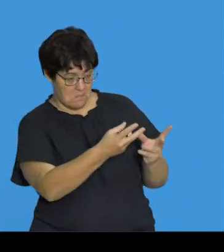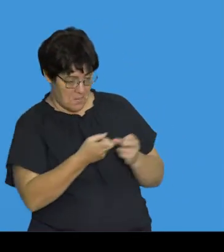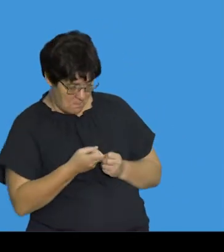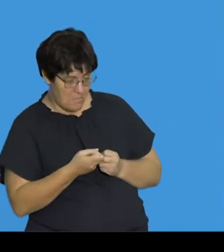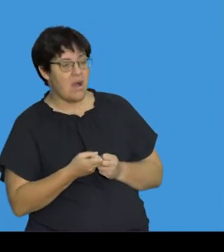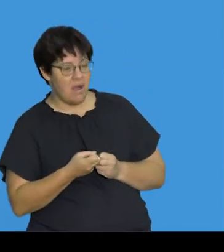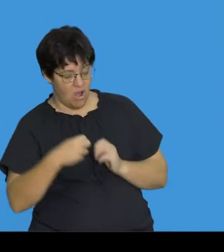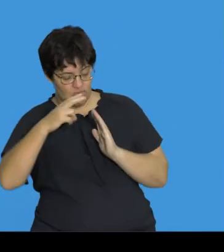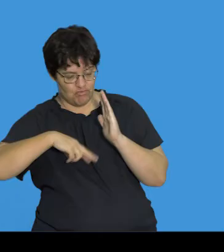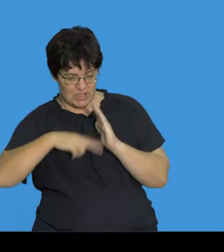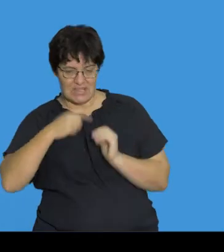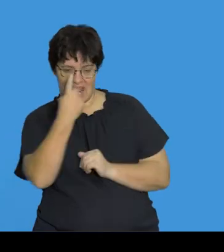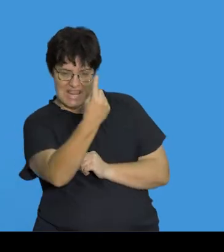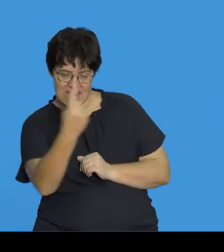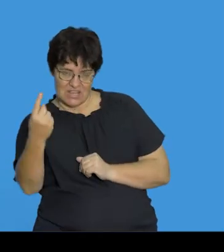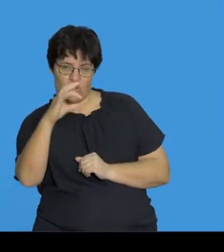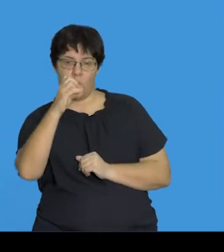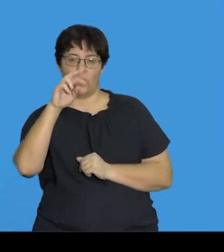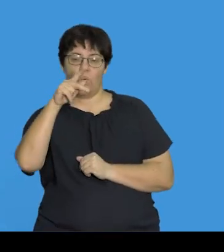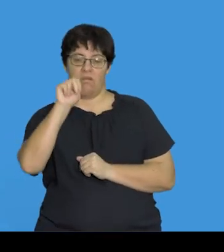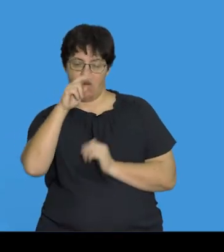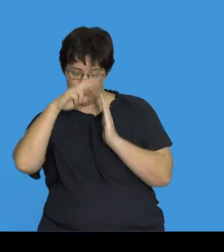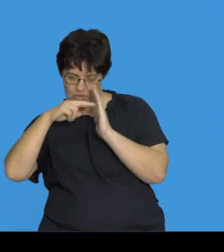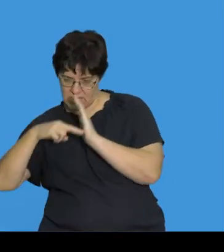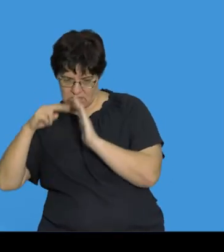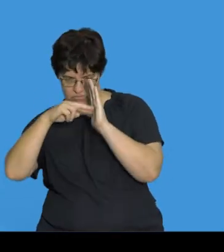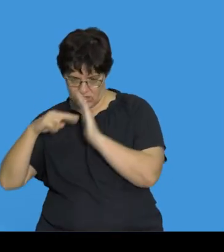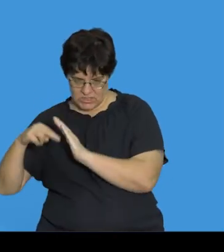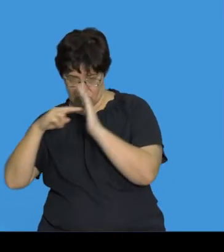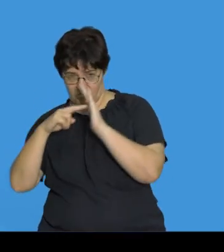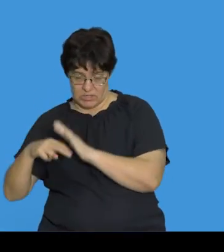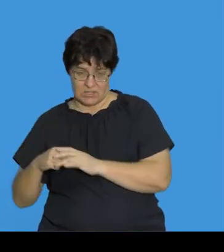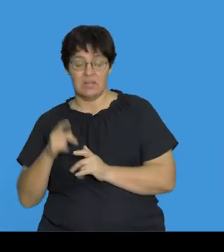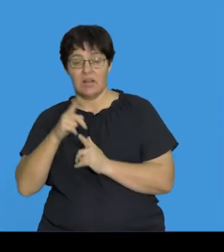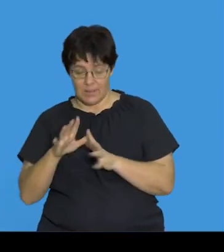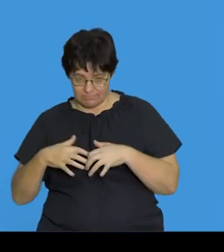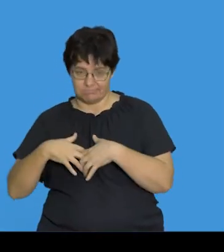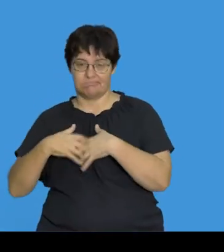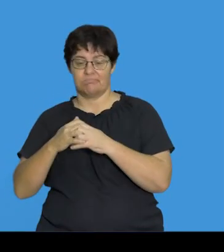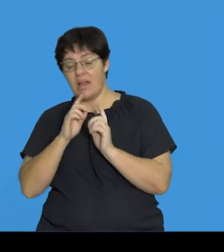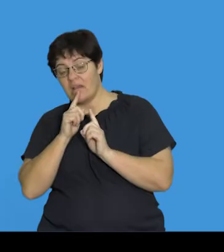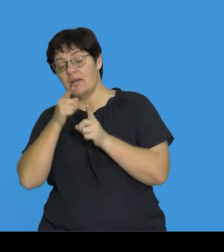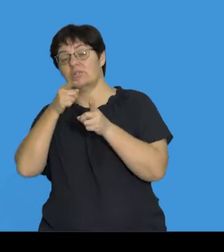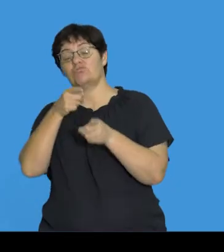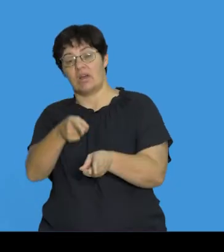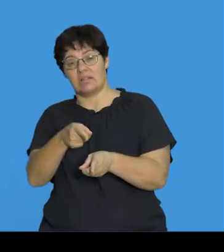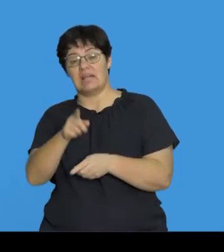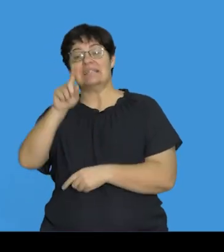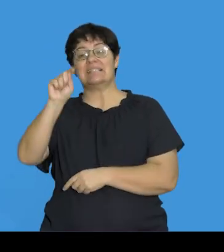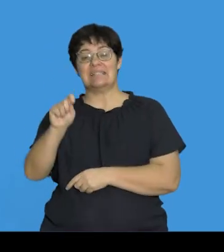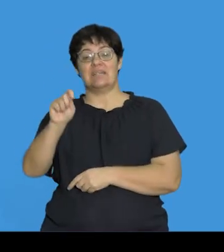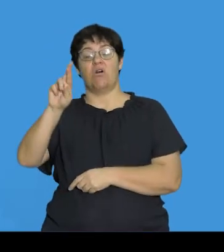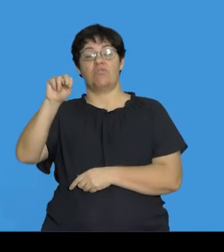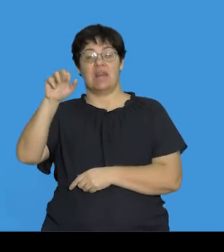The rRNA molecules, or the ribosome, reads each codon. That's a codon. It will then